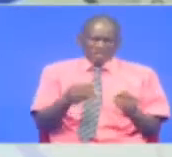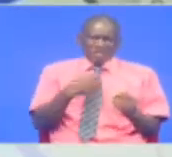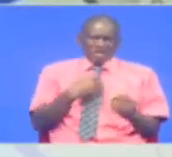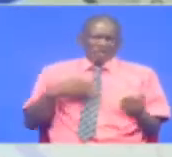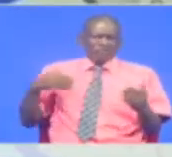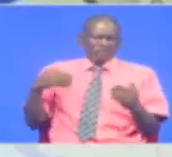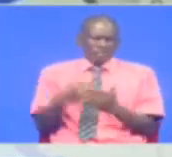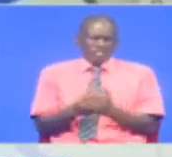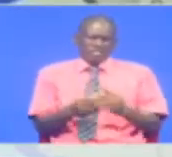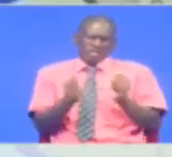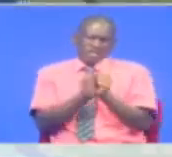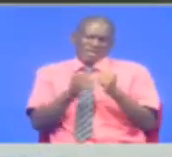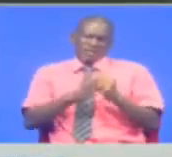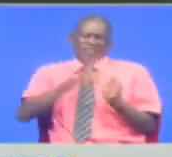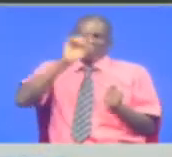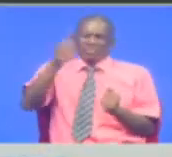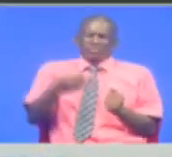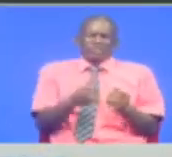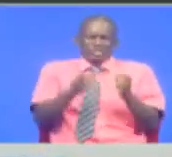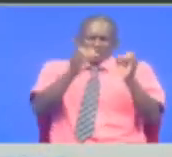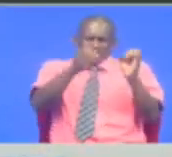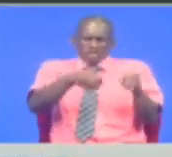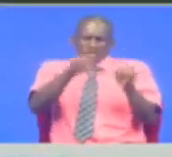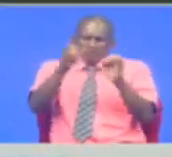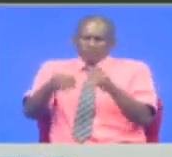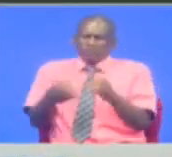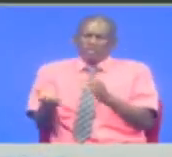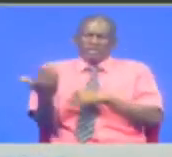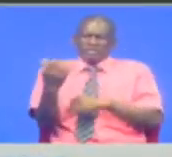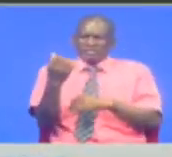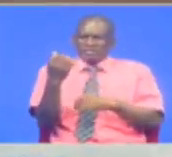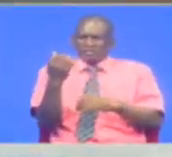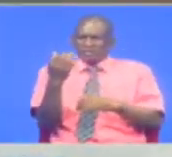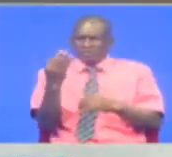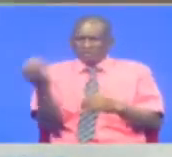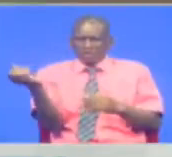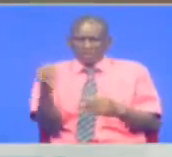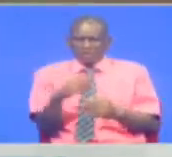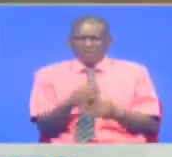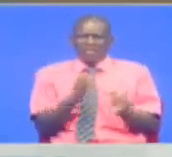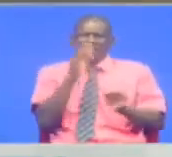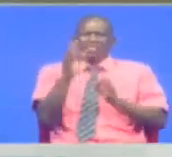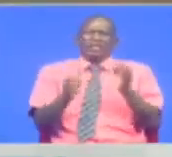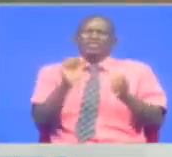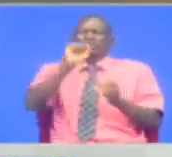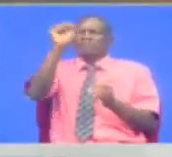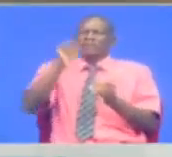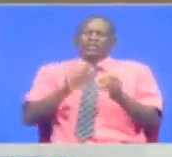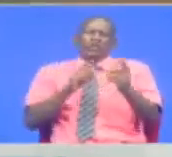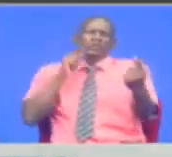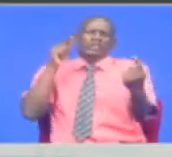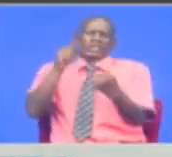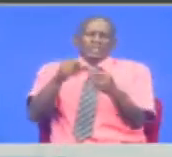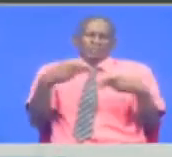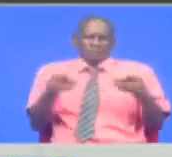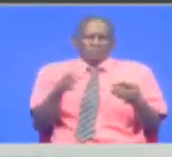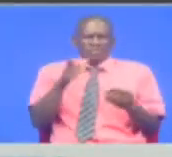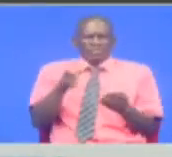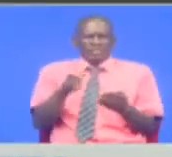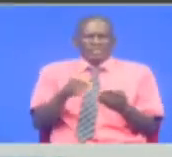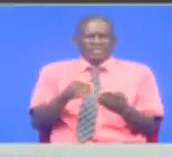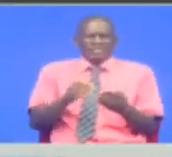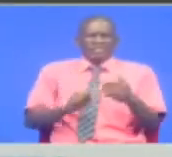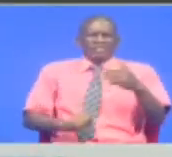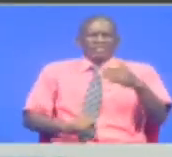estimated 19,000 individuals over the last quarter, 36% of the targeted population. The initiative, funded by UK Aid, seeks to